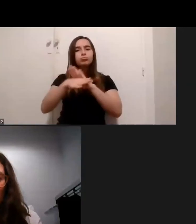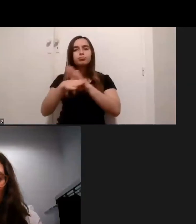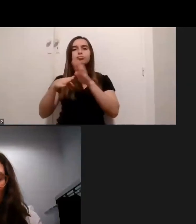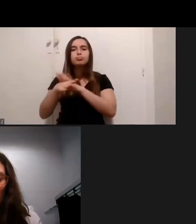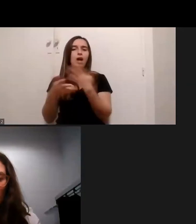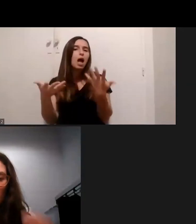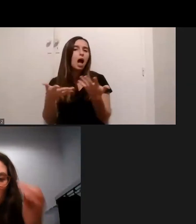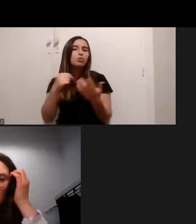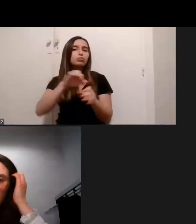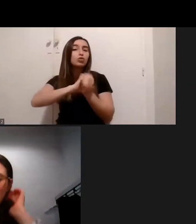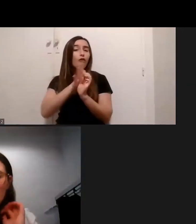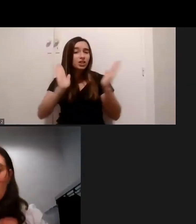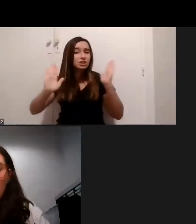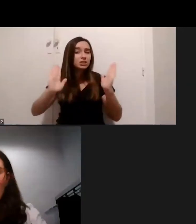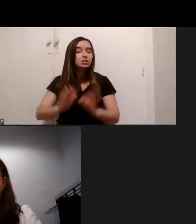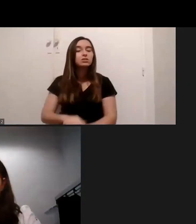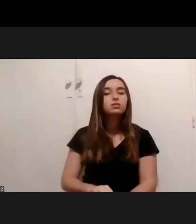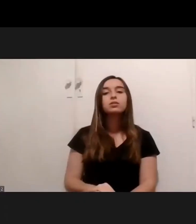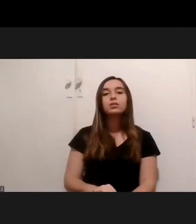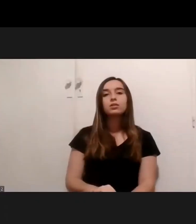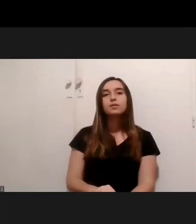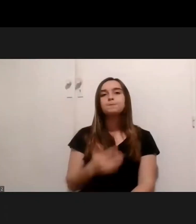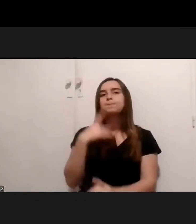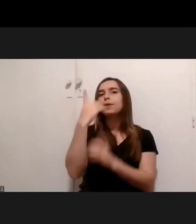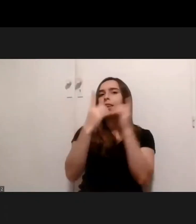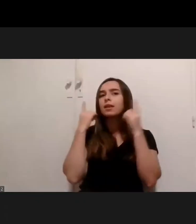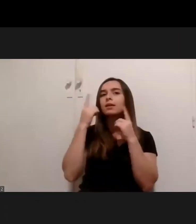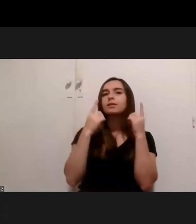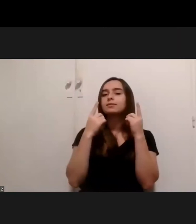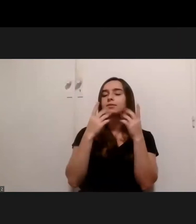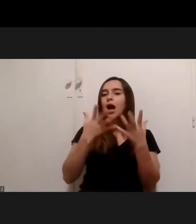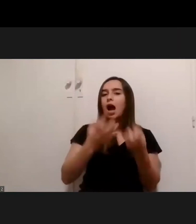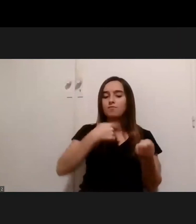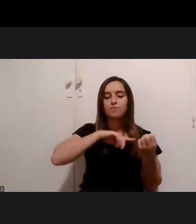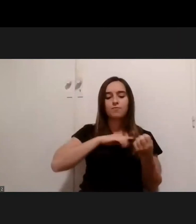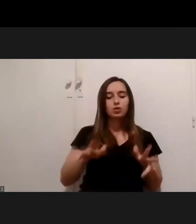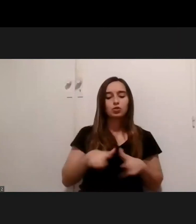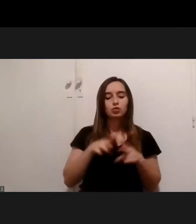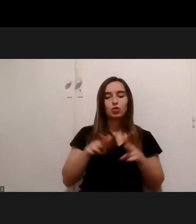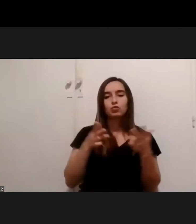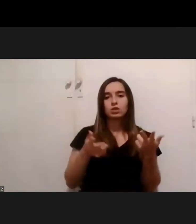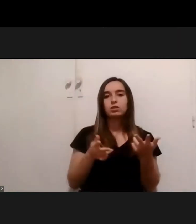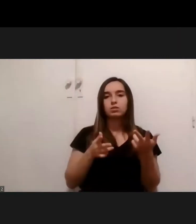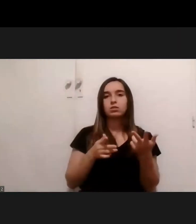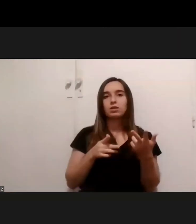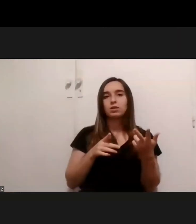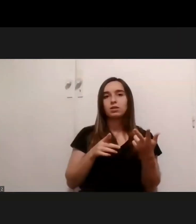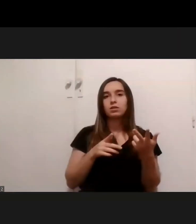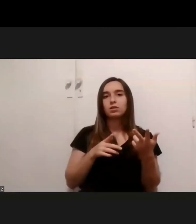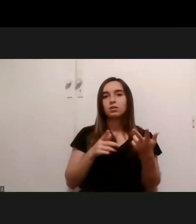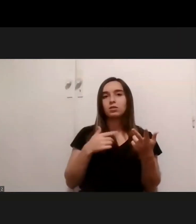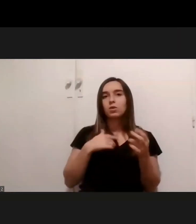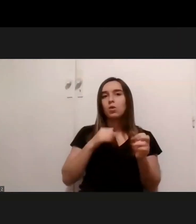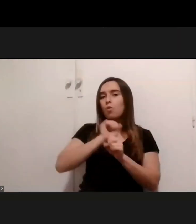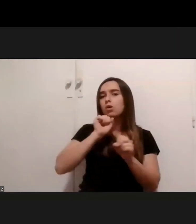I think that we have our social enterprise Tukena Ltd, and we work quite closely